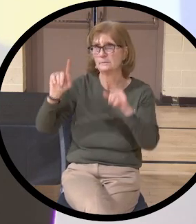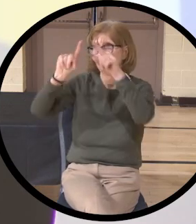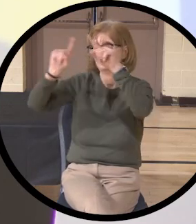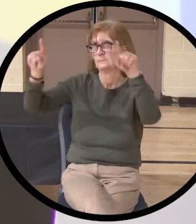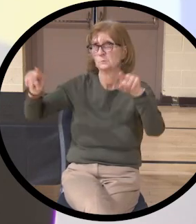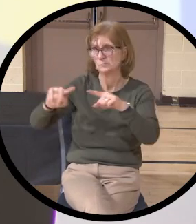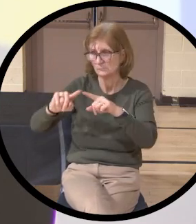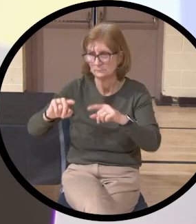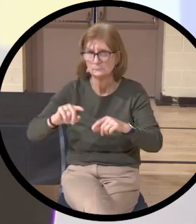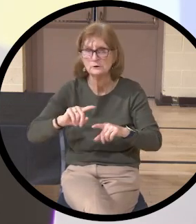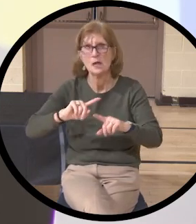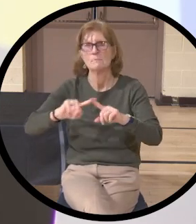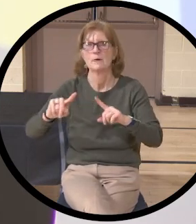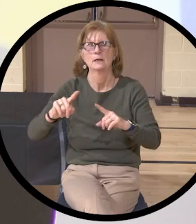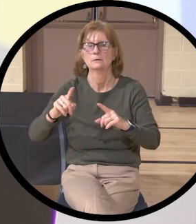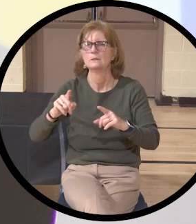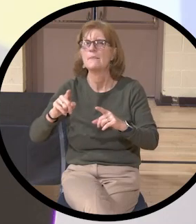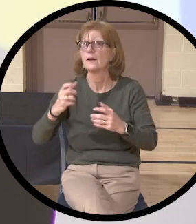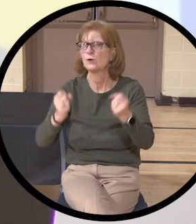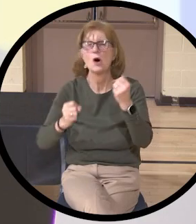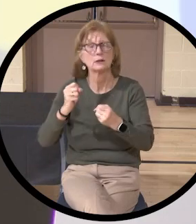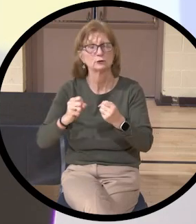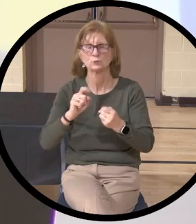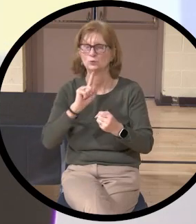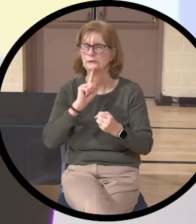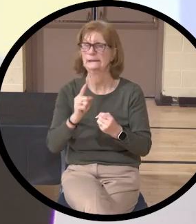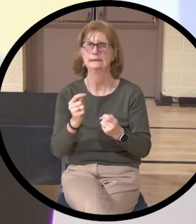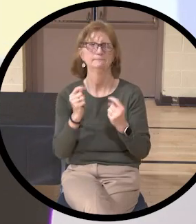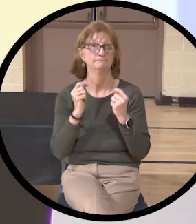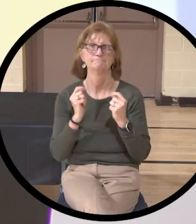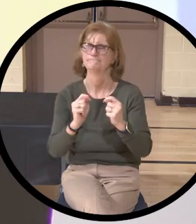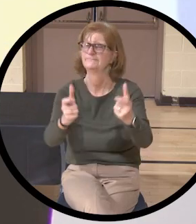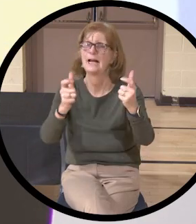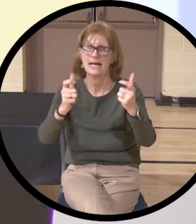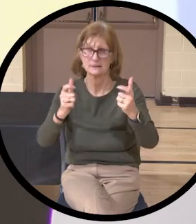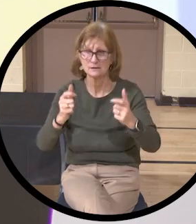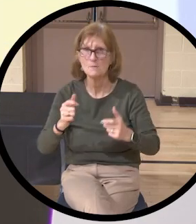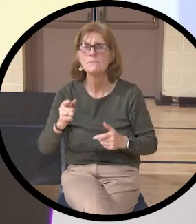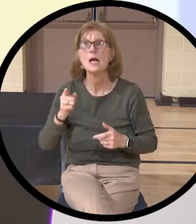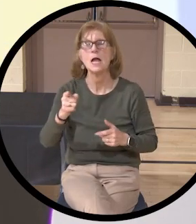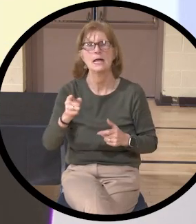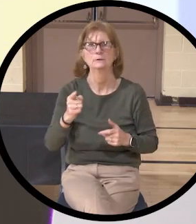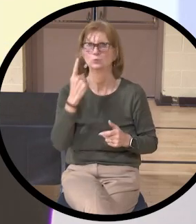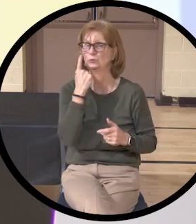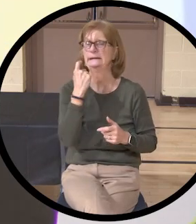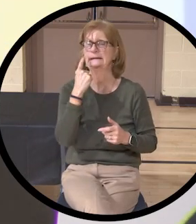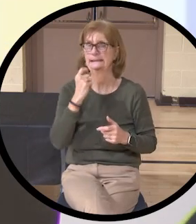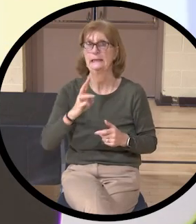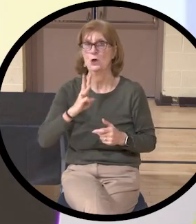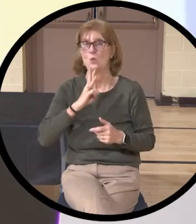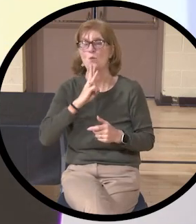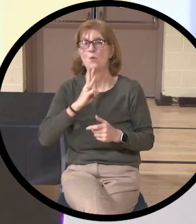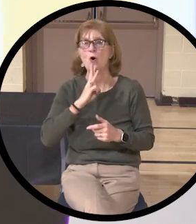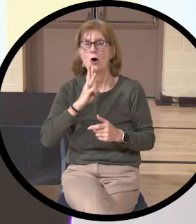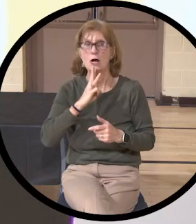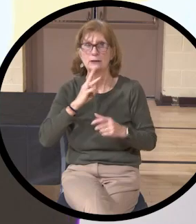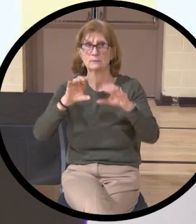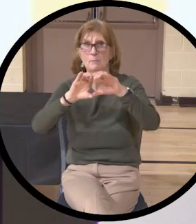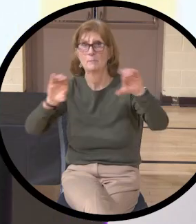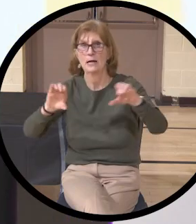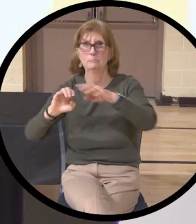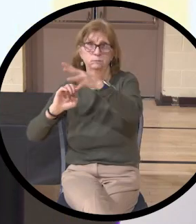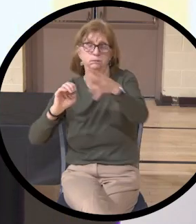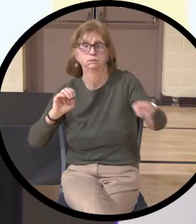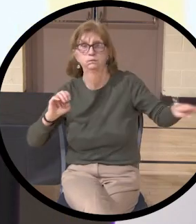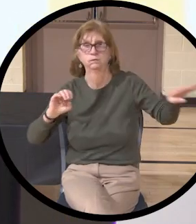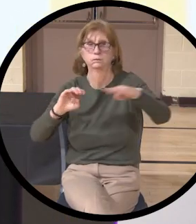But cars still fly up there. And when there was a water main burst, and there was cars were veering to the bike